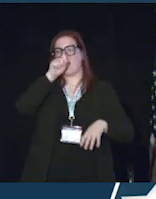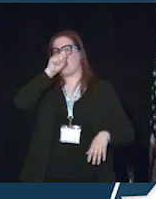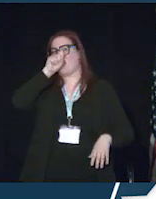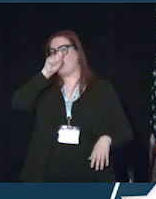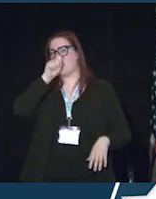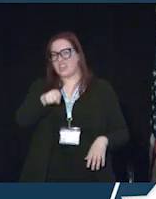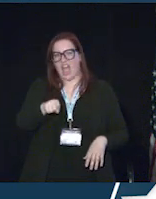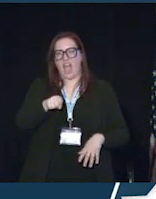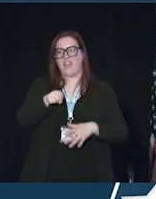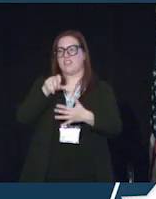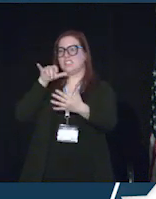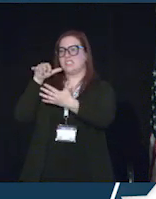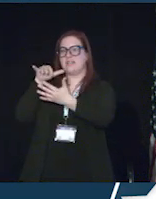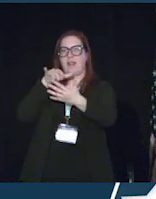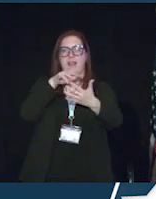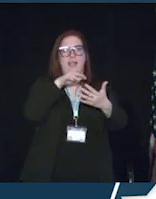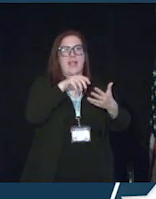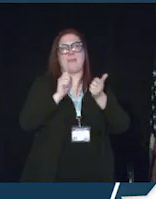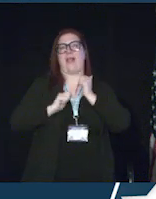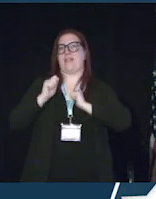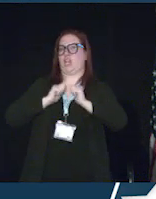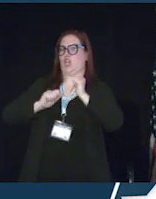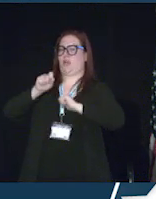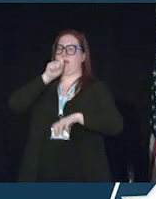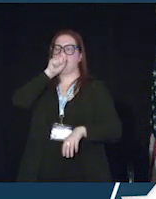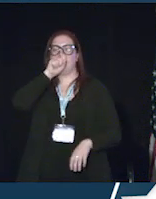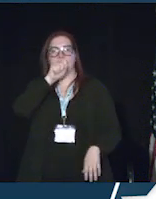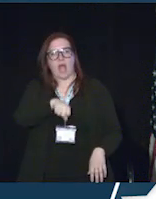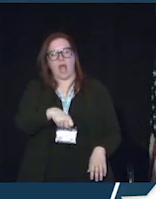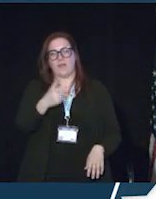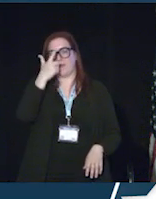love studying a lot about theaters because